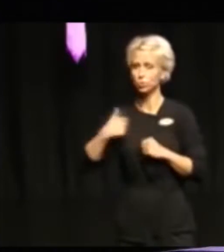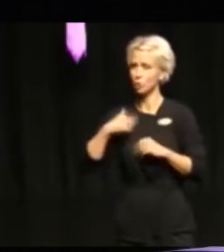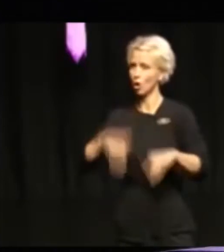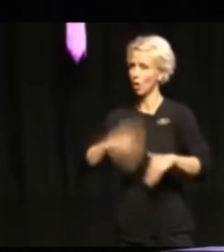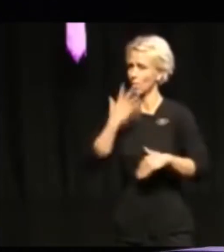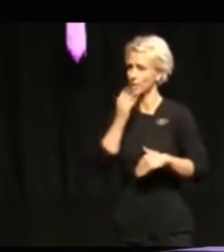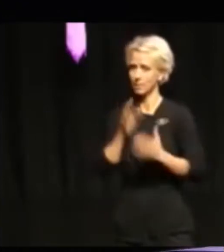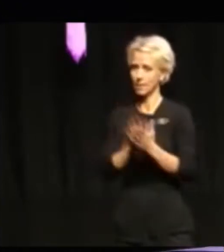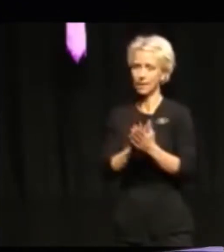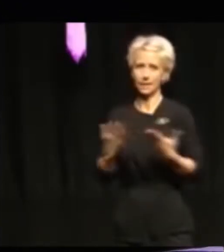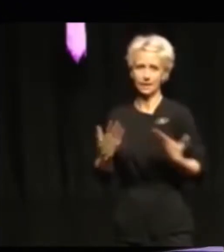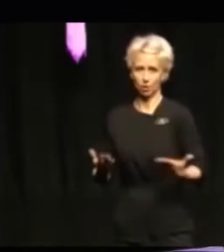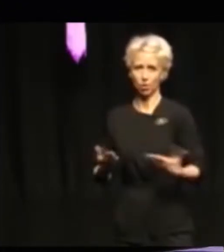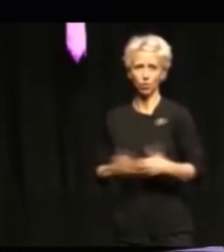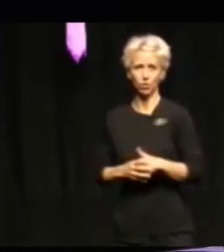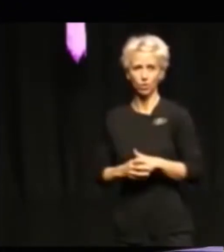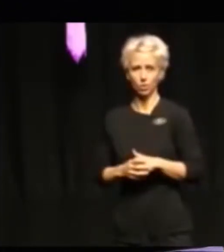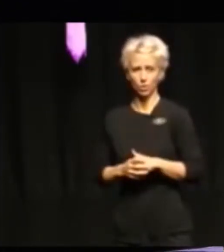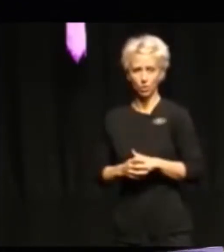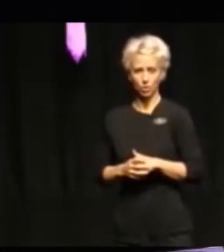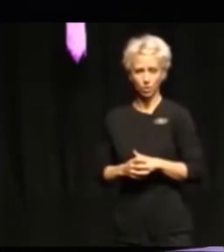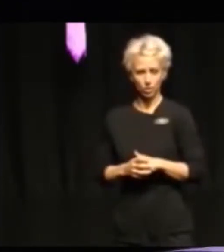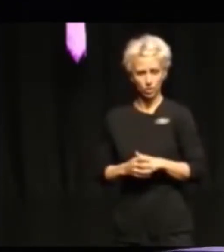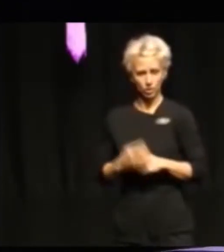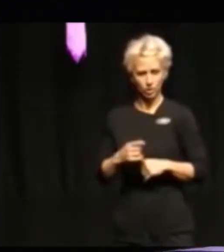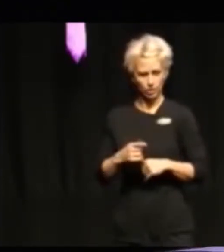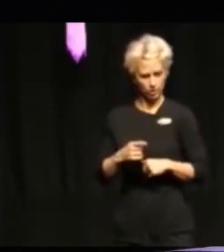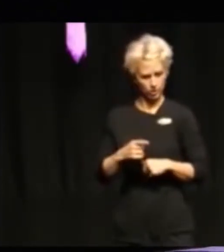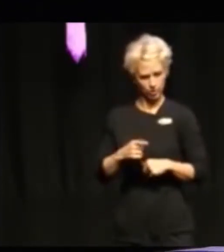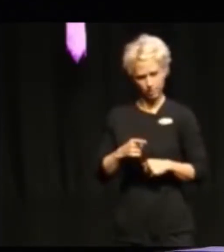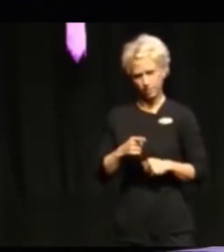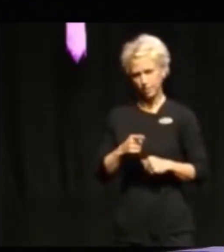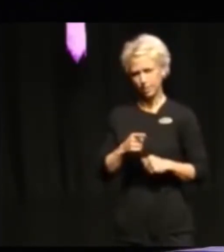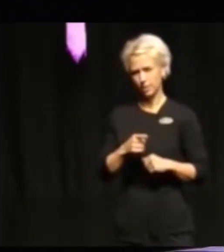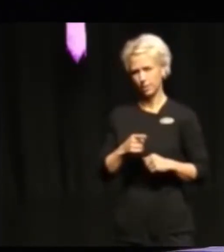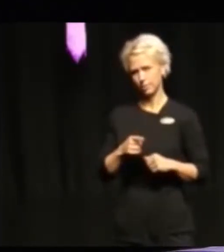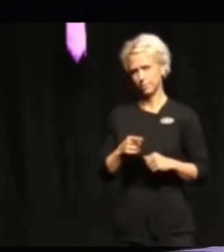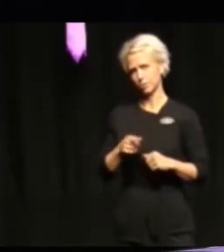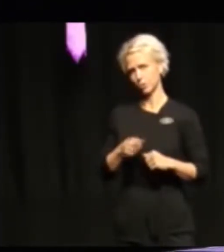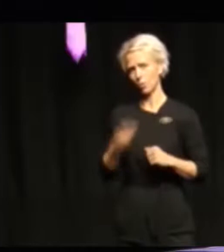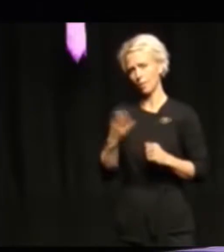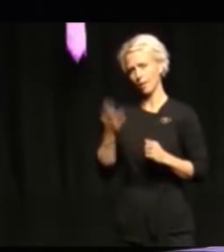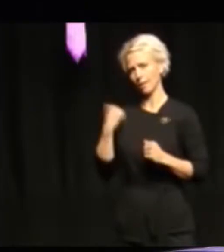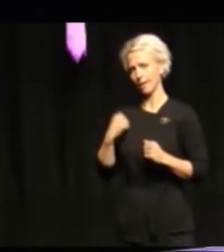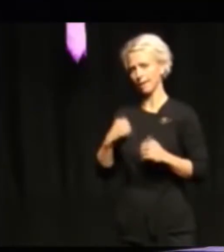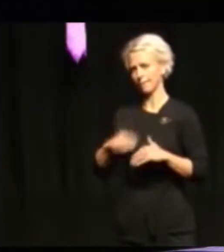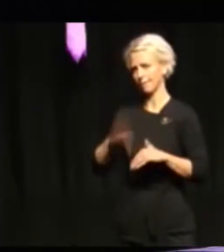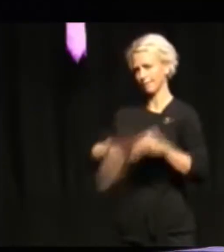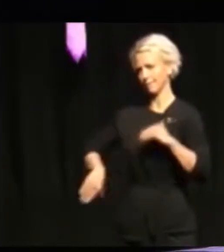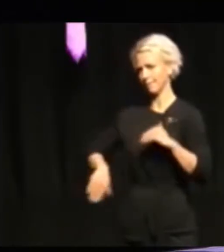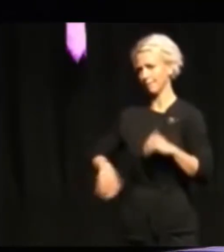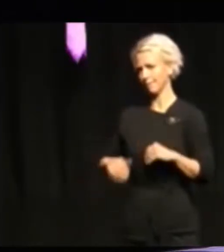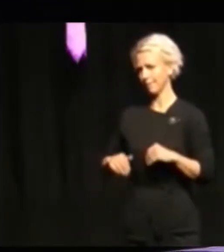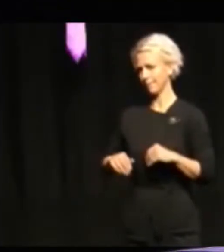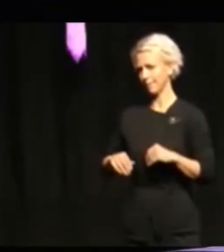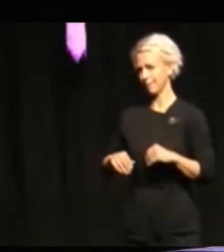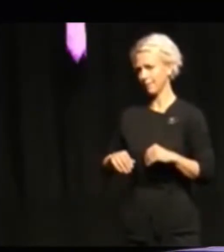attempts to take the implied lack of duties from that phrasing